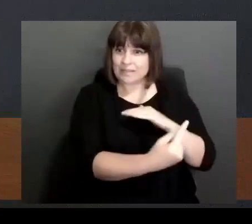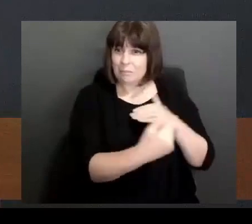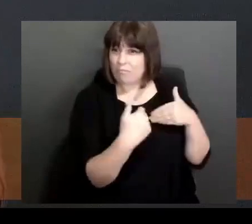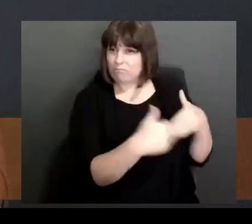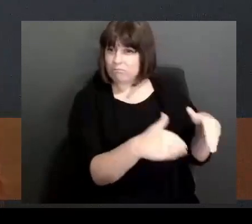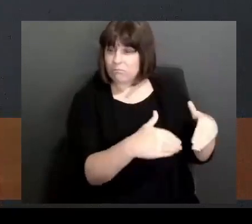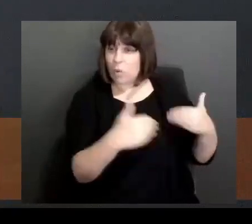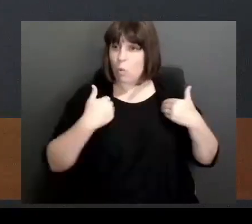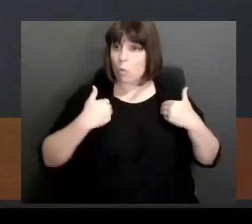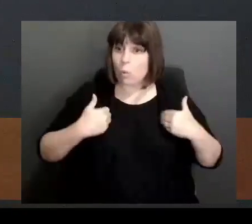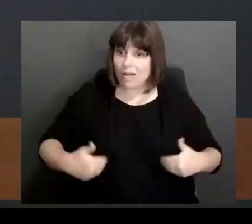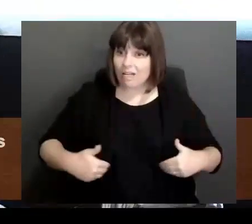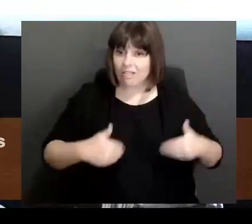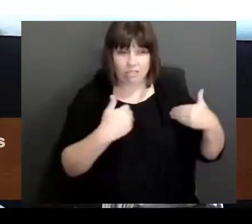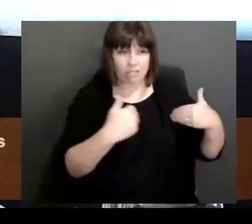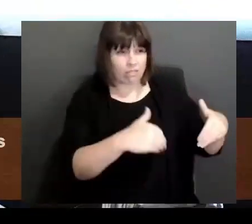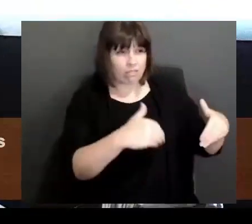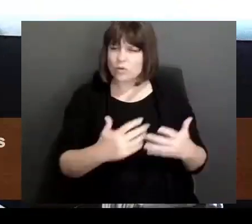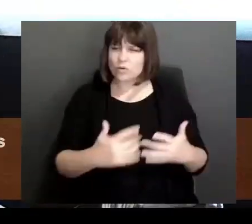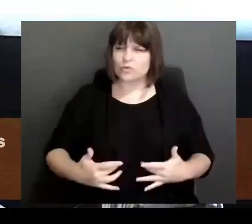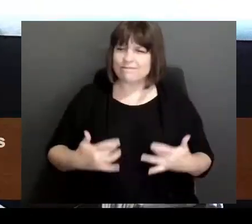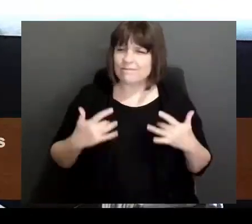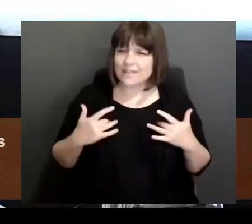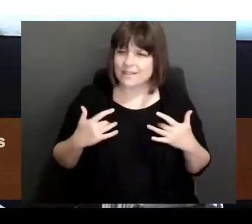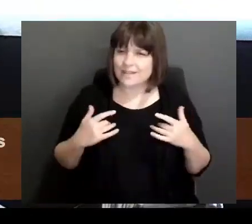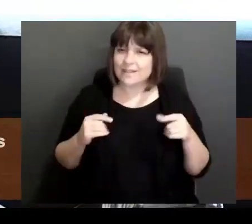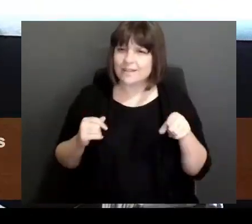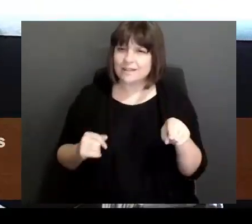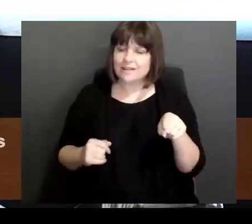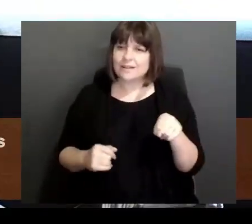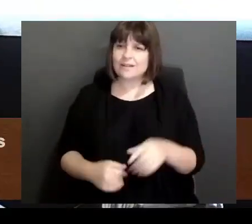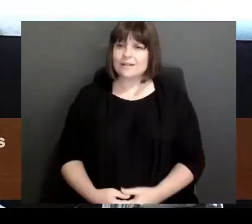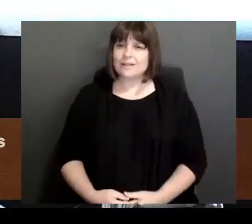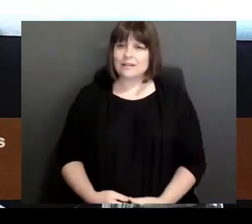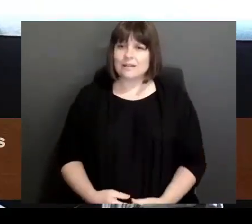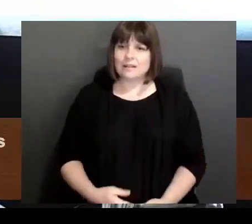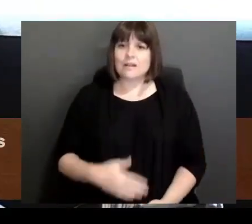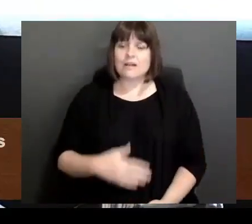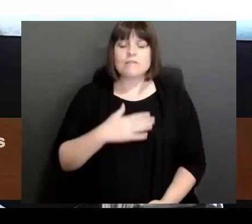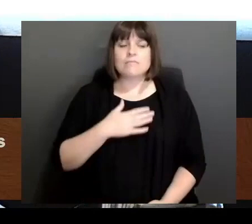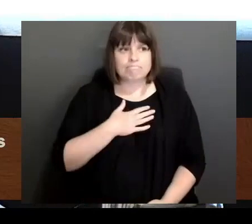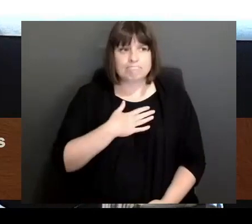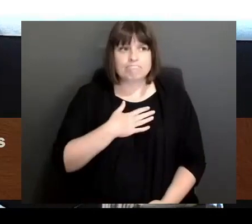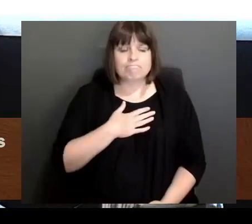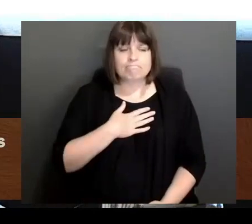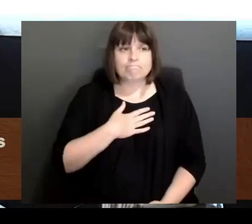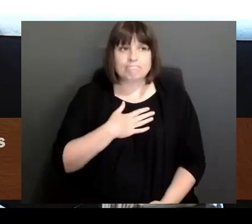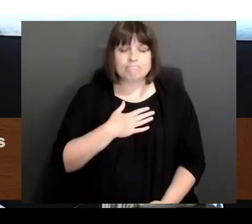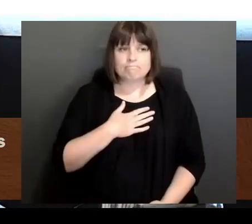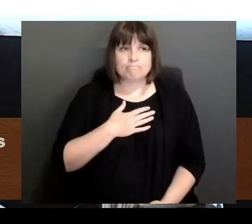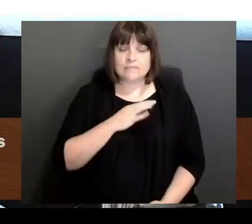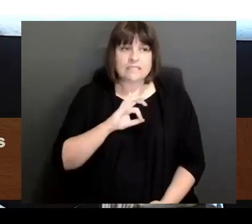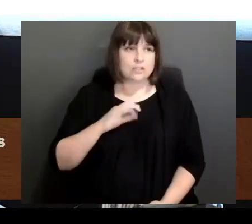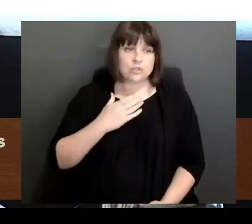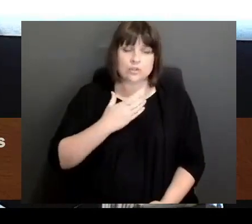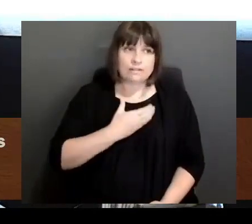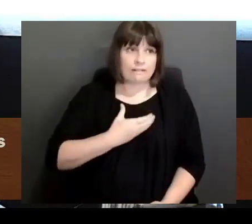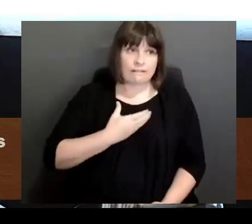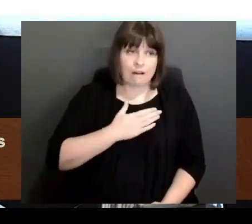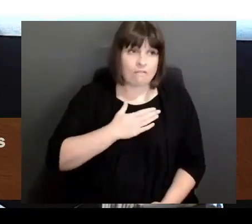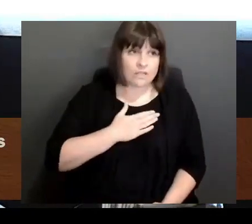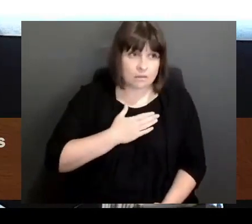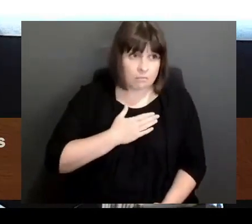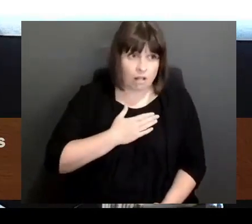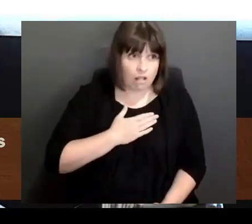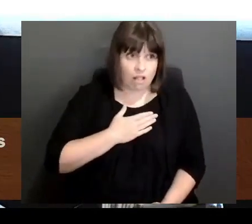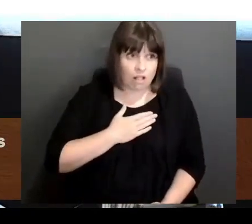you, Minister? It's terribly uncomfortably, but that's an understatement, and I don't know that I could